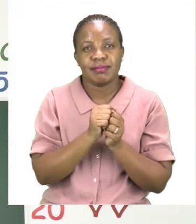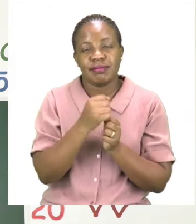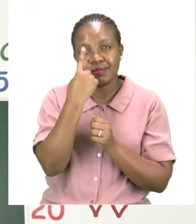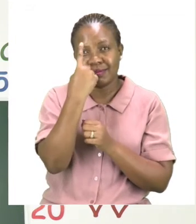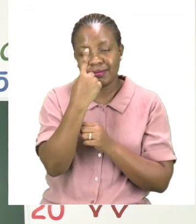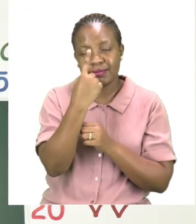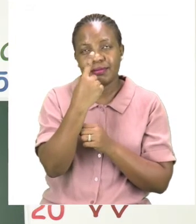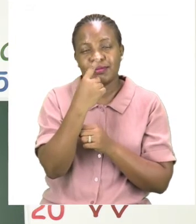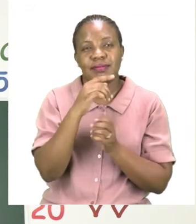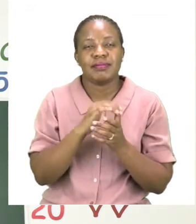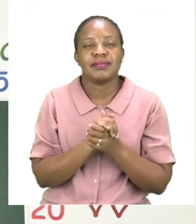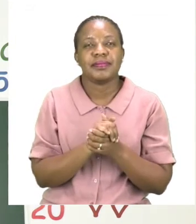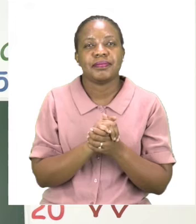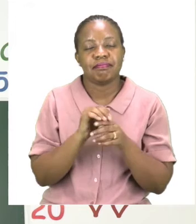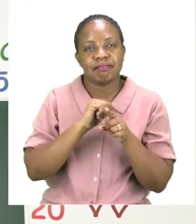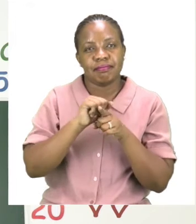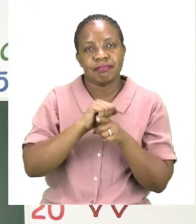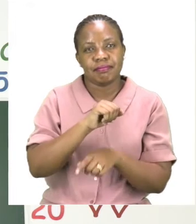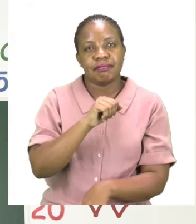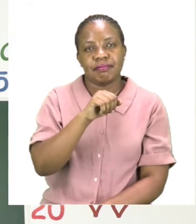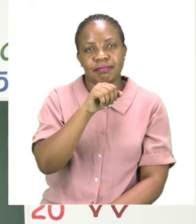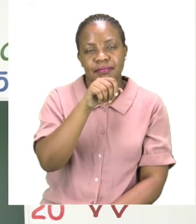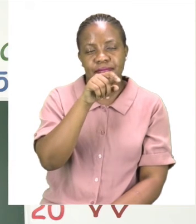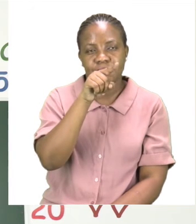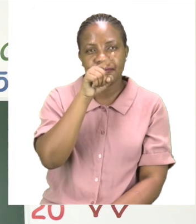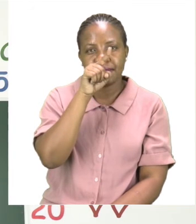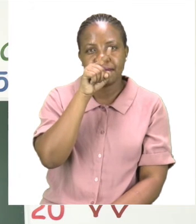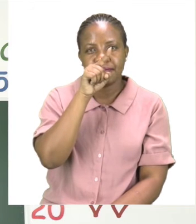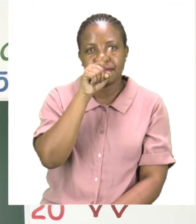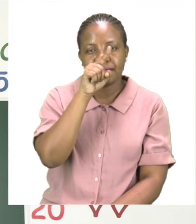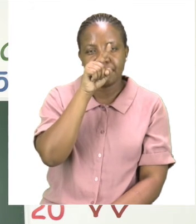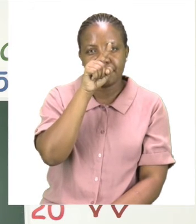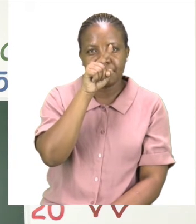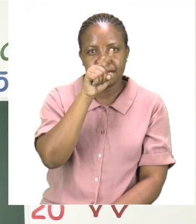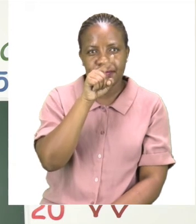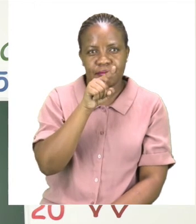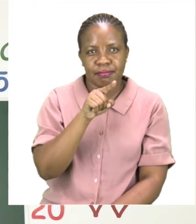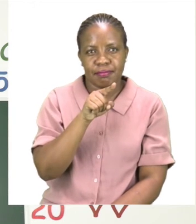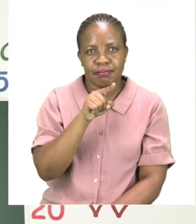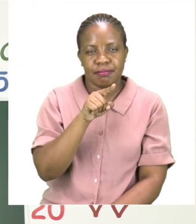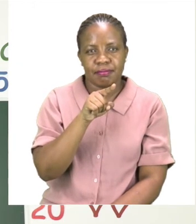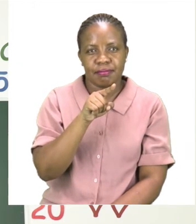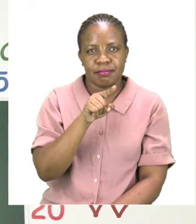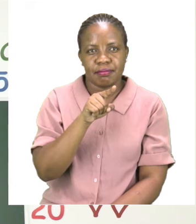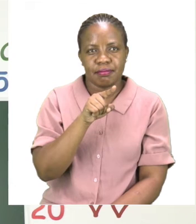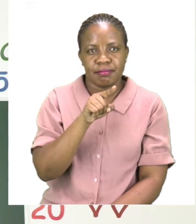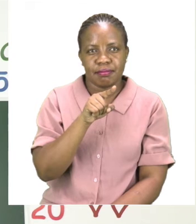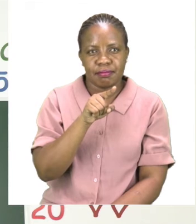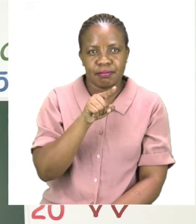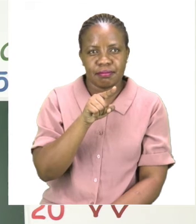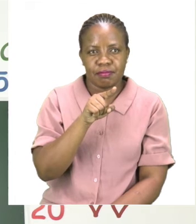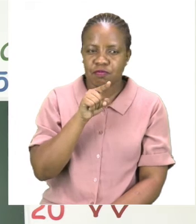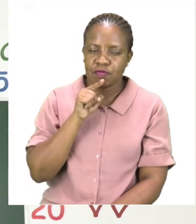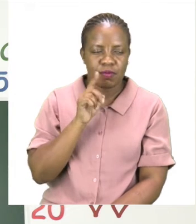my finger. Let's start. So the first one we do is a line down. Then without lifting,